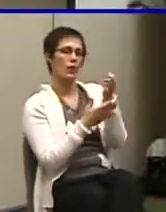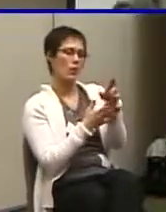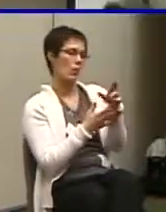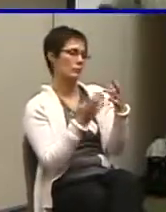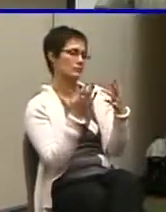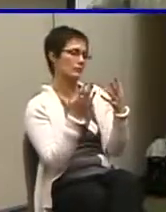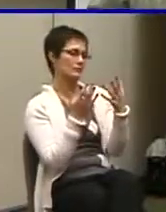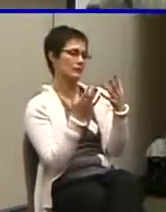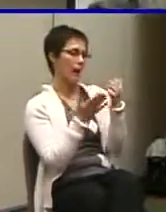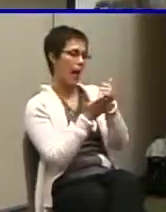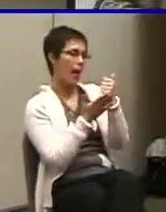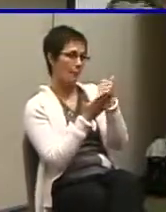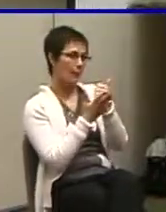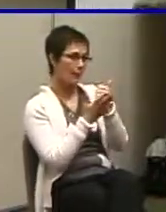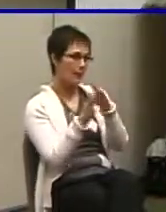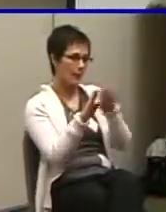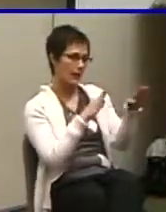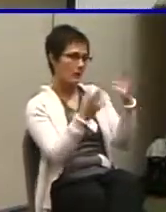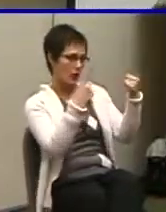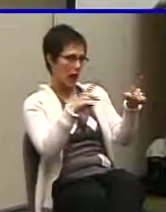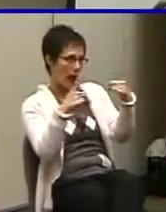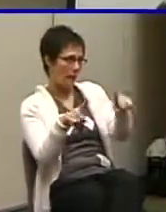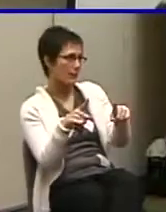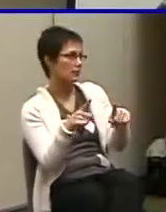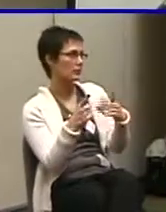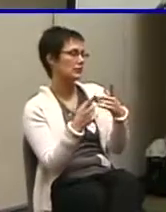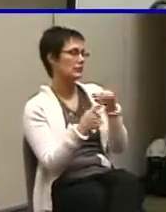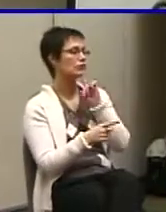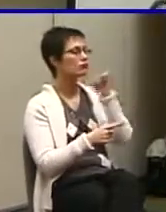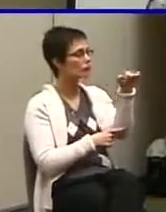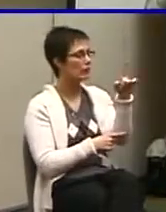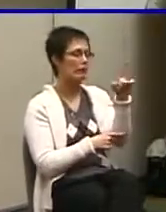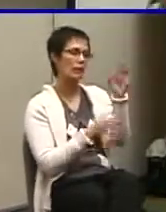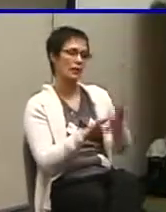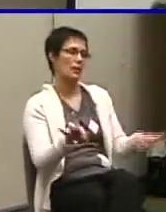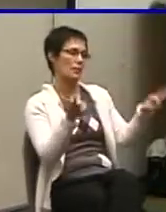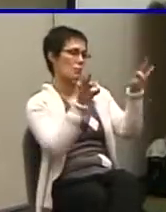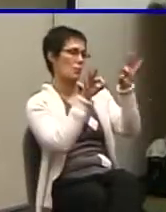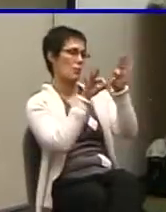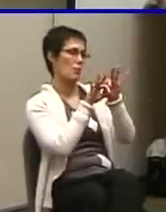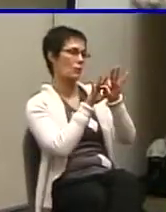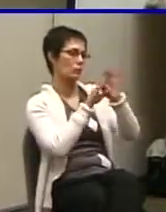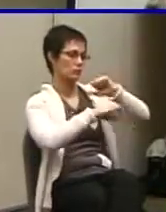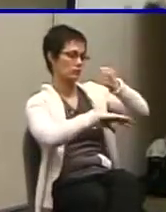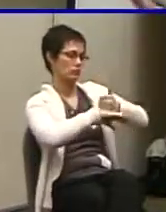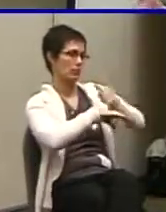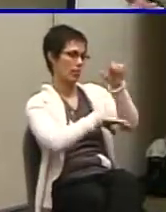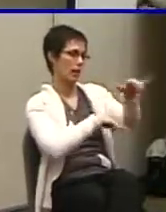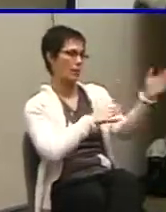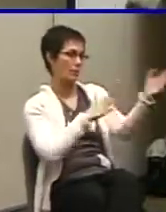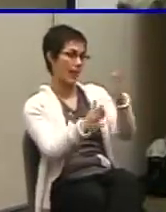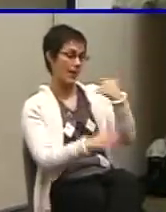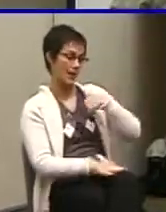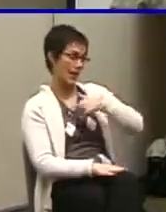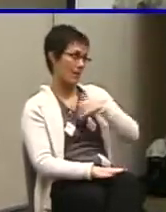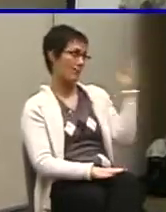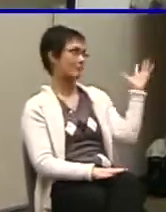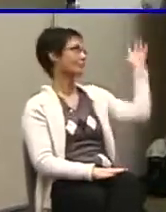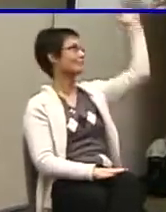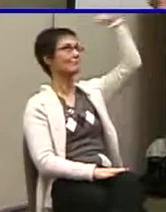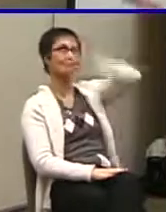support the behavior is going to be critical to developing a good plan. Otherwise, you're just kind of shooting in the dark. And we've been doing that for a long